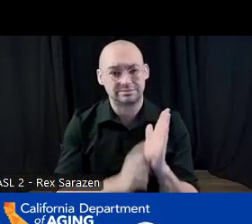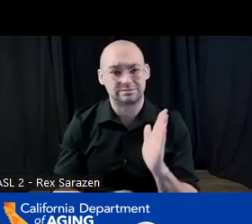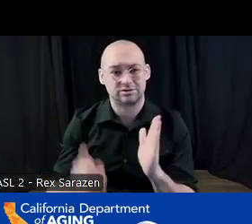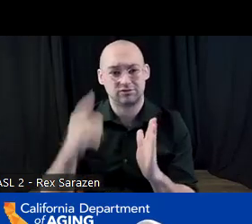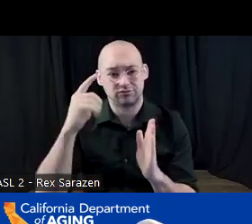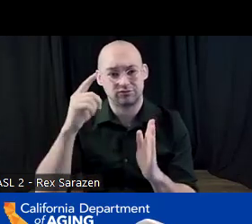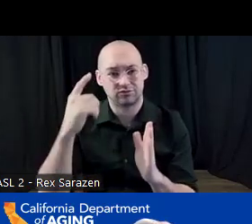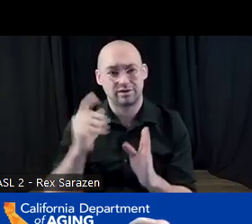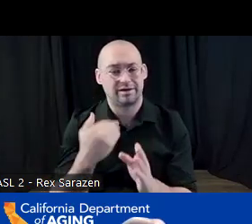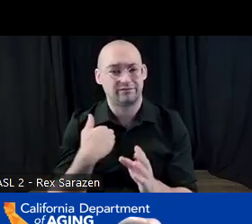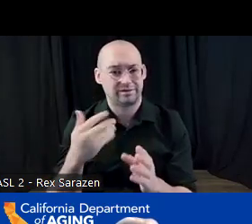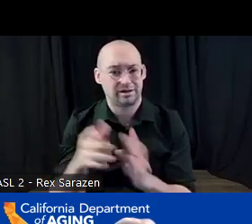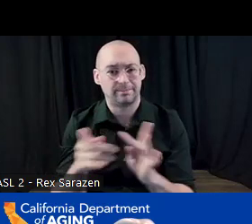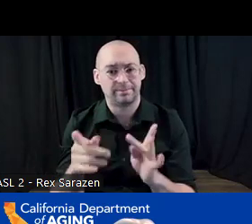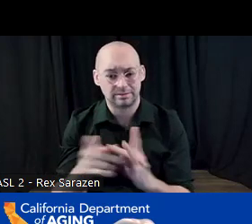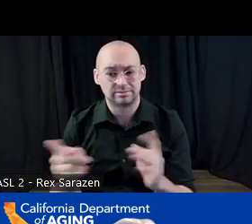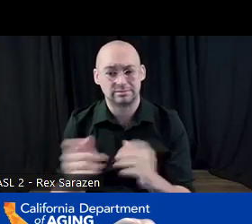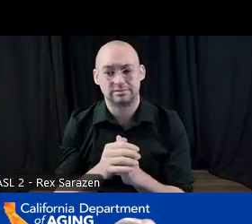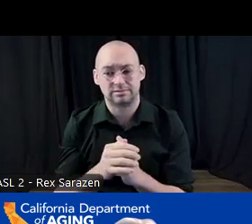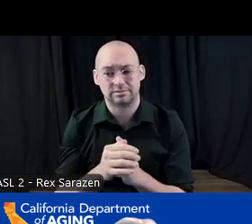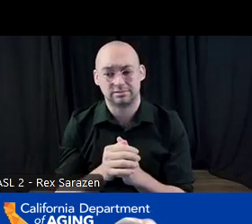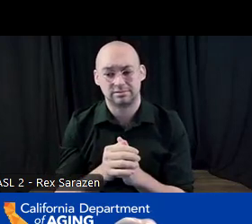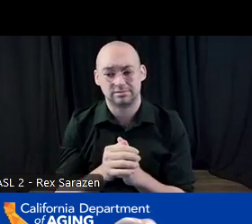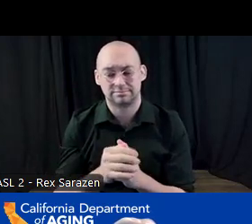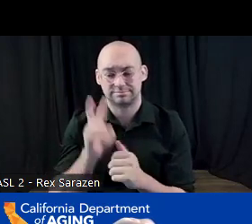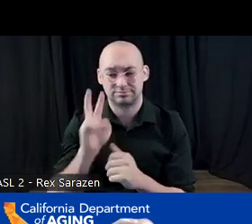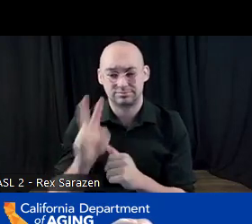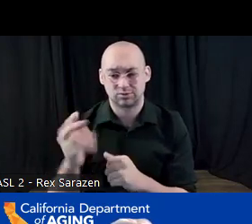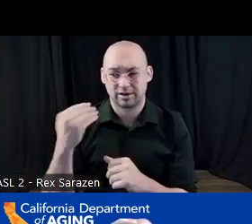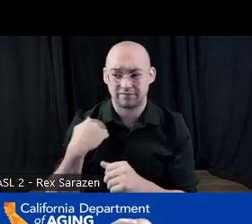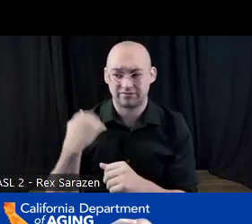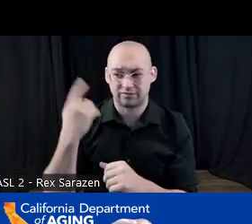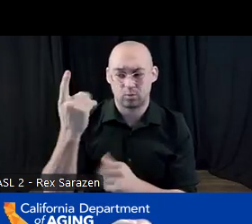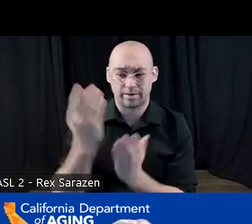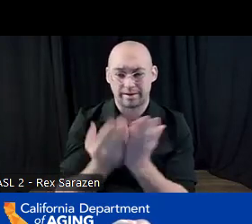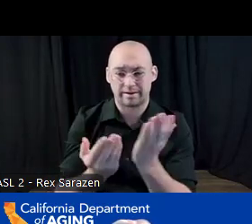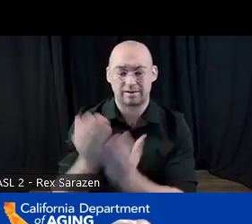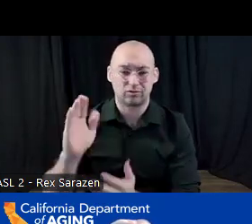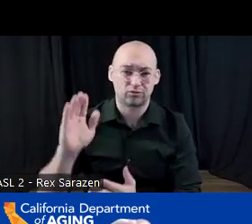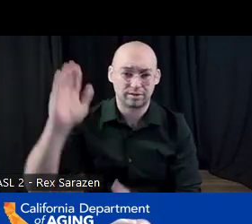your comment. I see we have one hand raised.